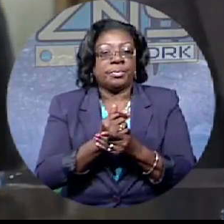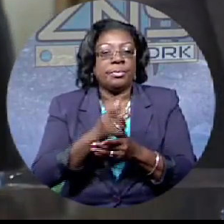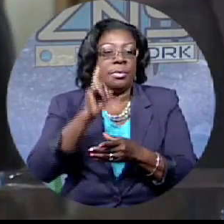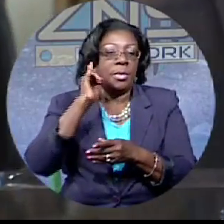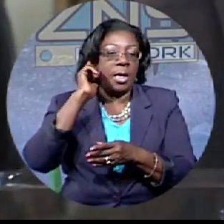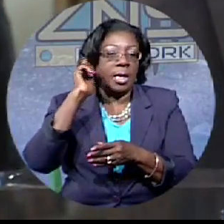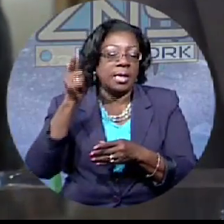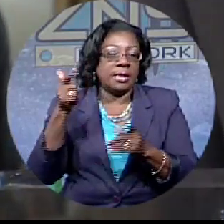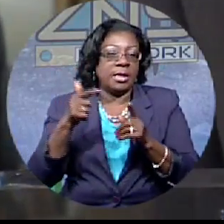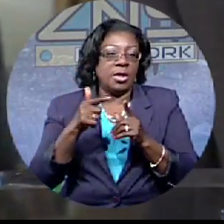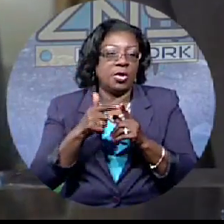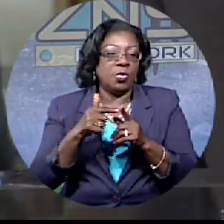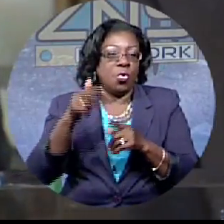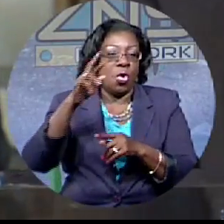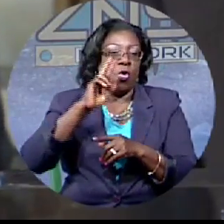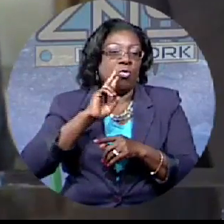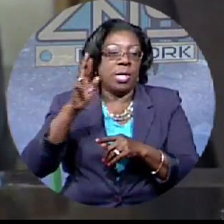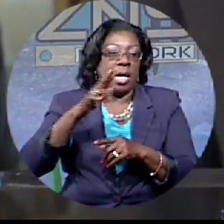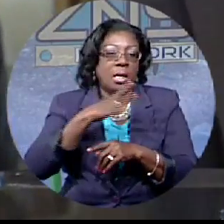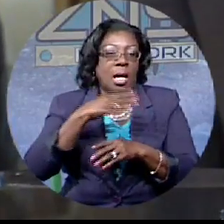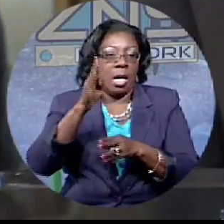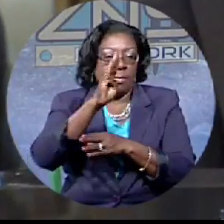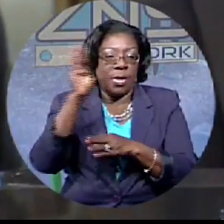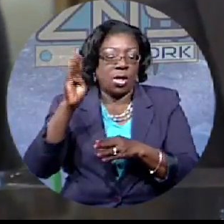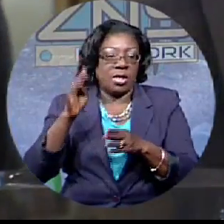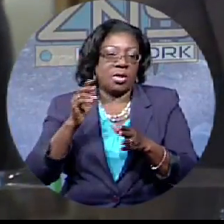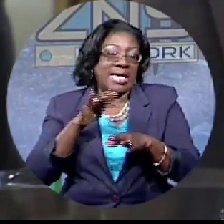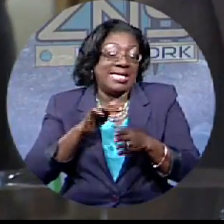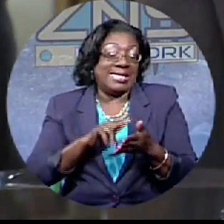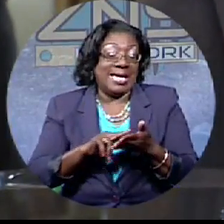Listening to Rihanna and Beyonce is nice,